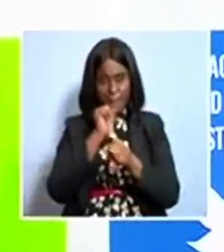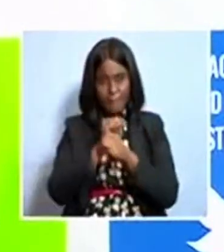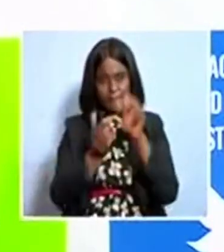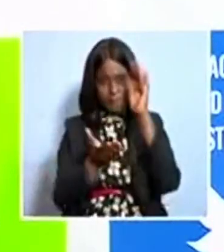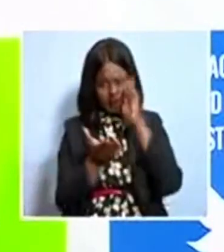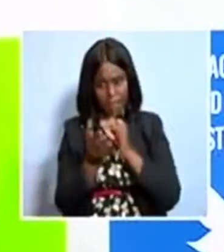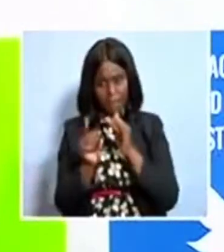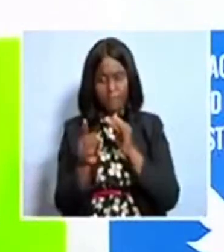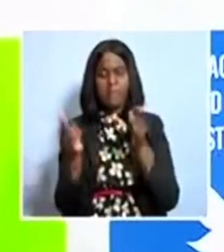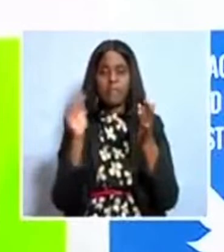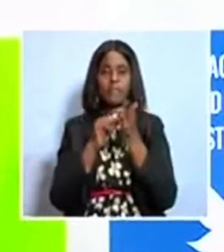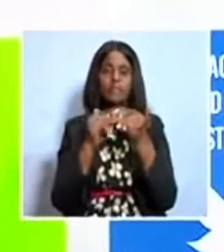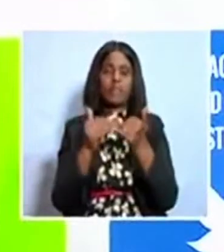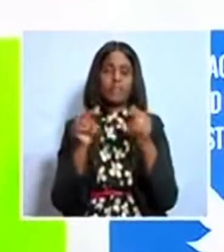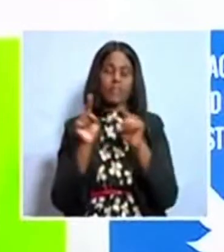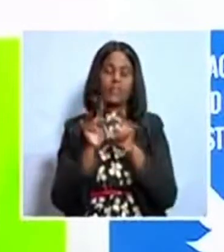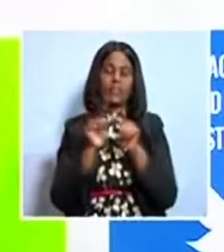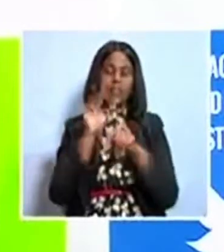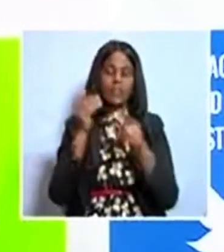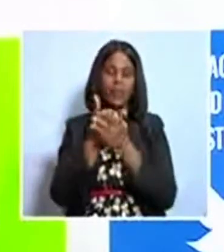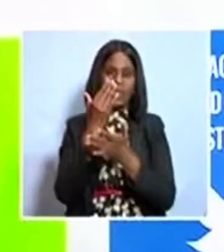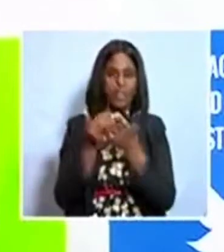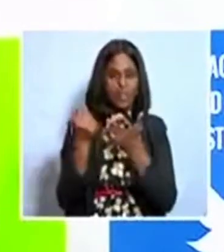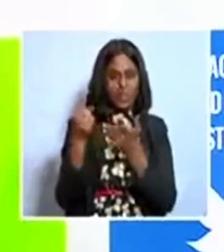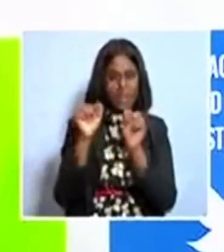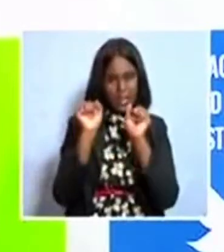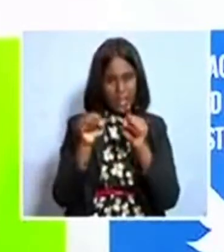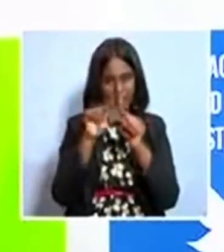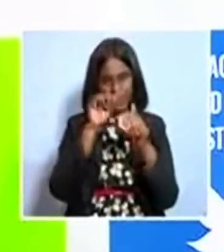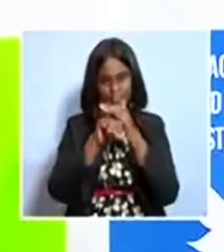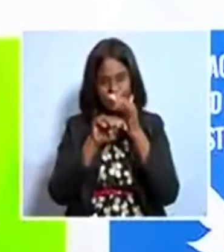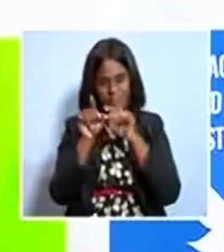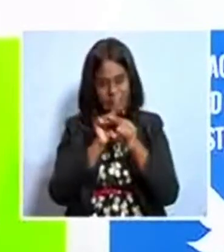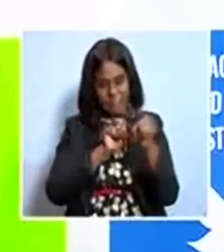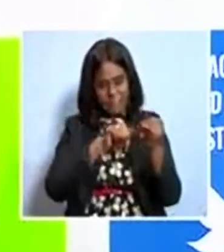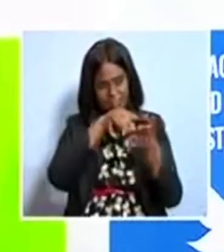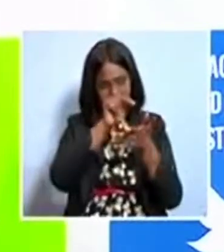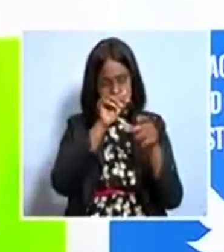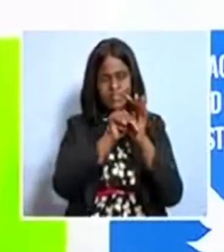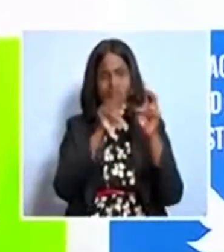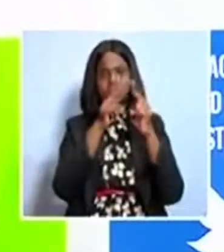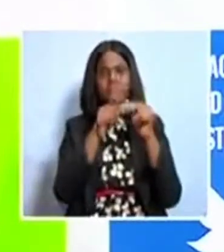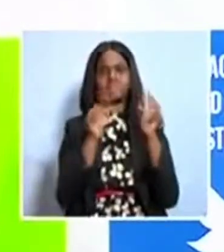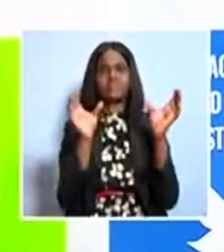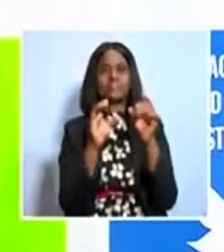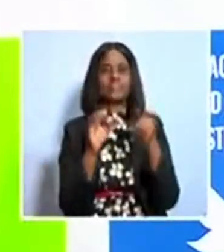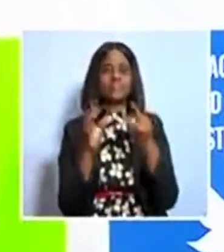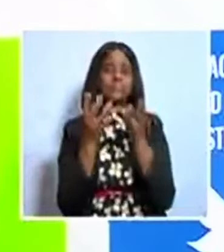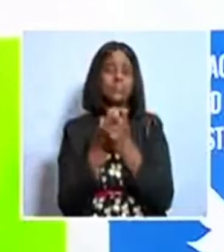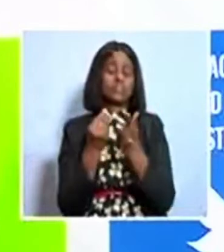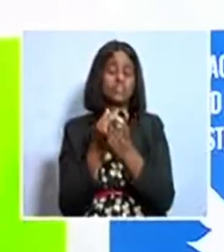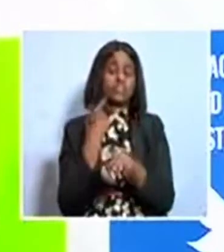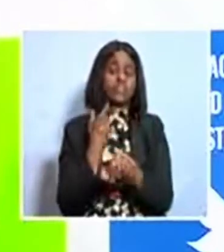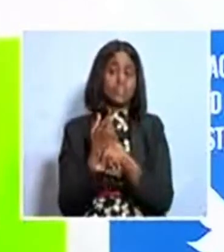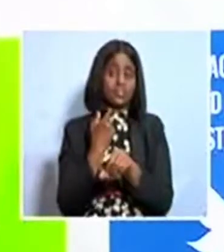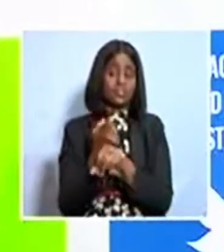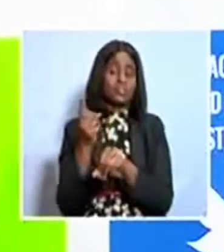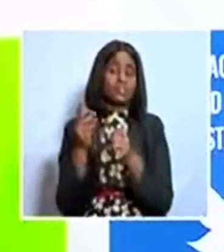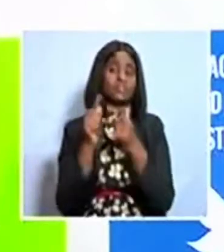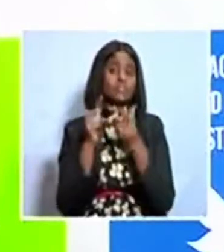down. Because again, it factors in terms of someone being able to access and pay for it, even in the rural community, where money is such a